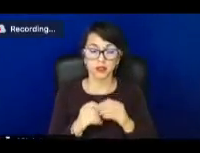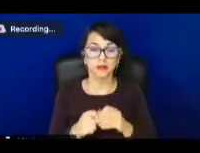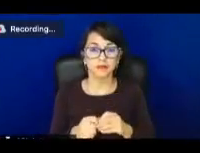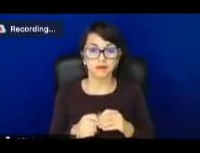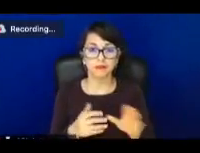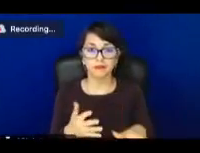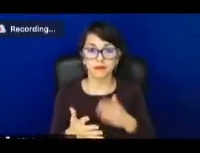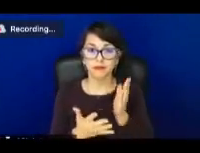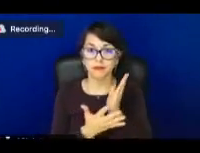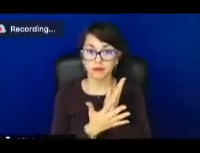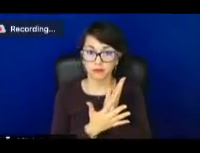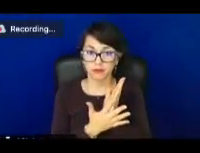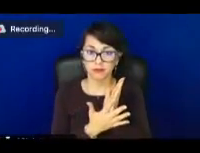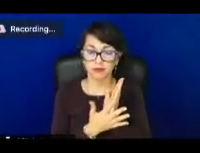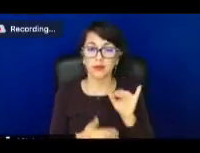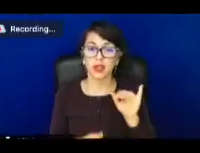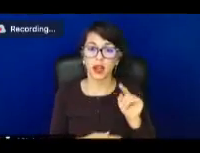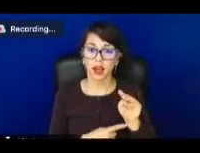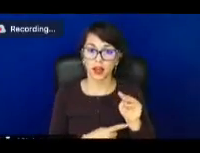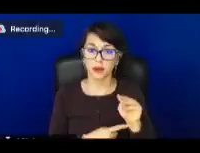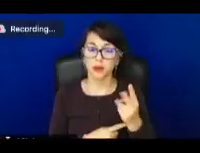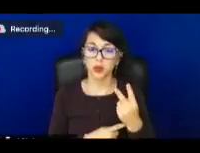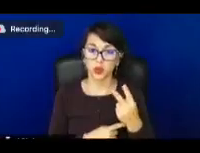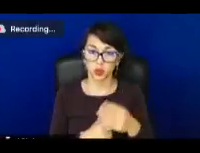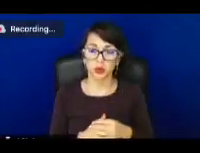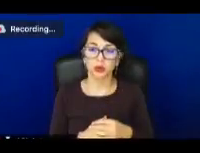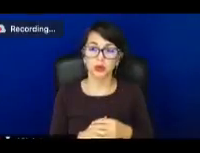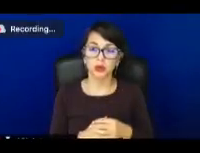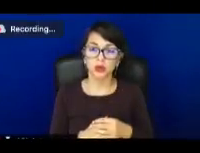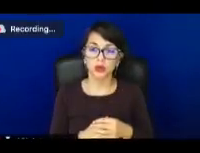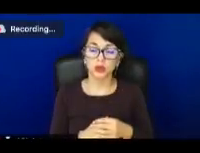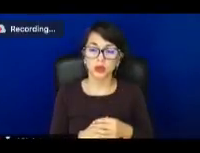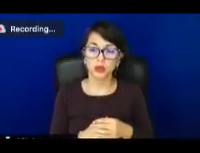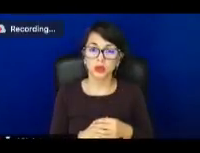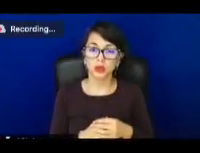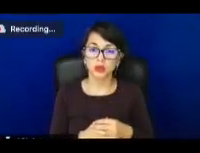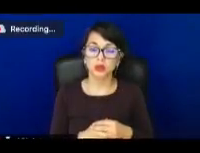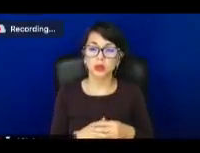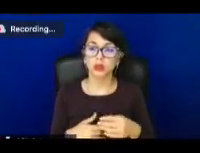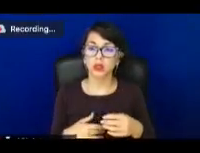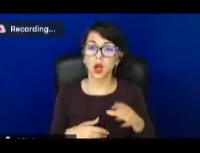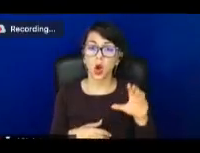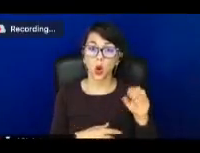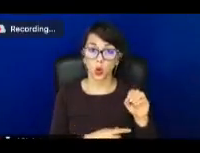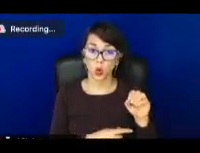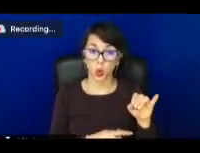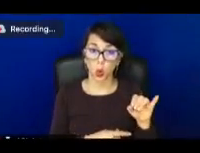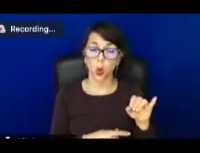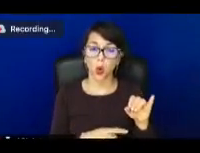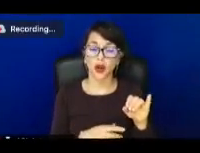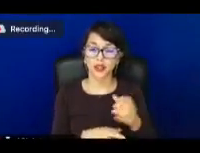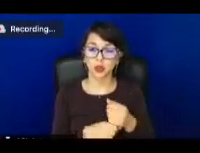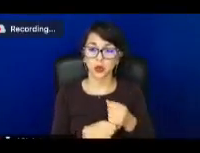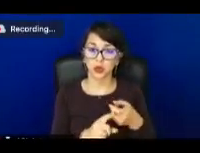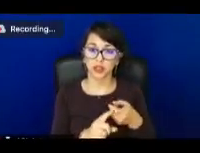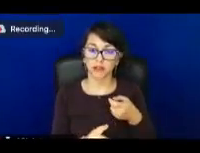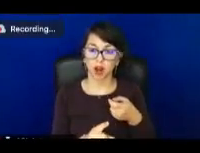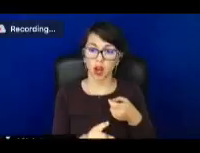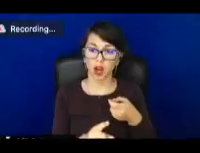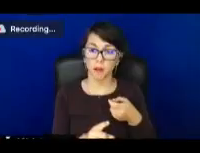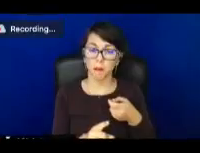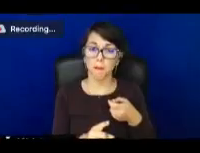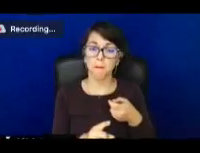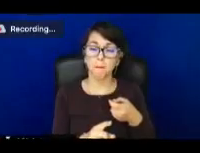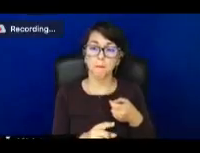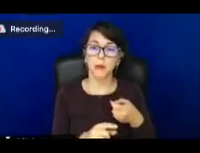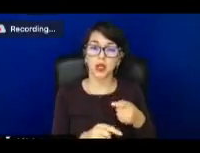Item 2, approach for summarizing COIs received from each zone in round 1 before